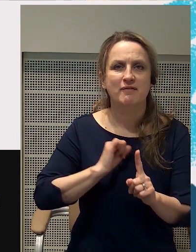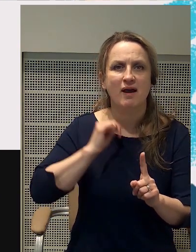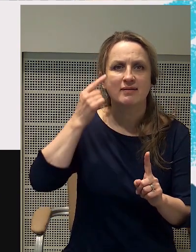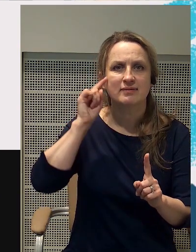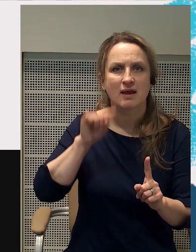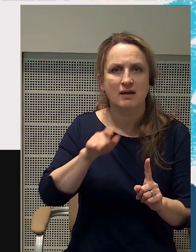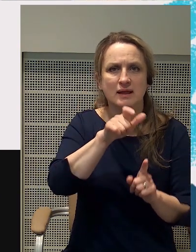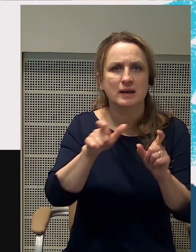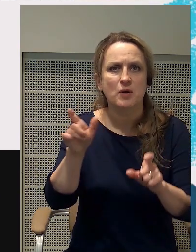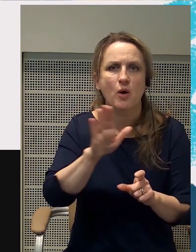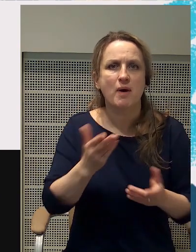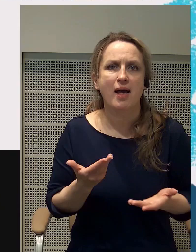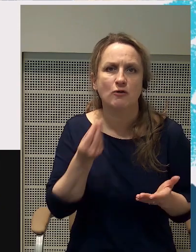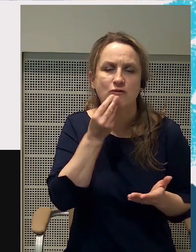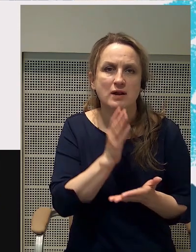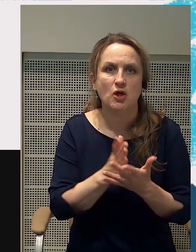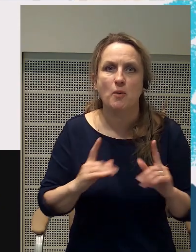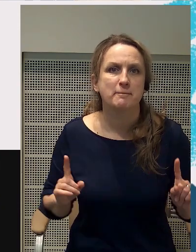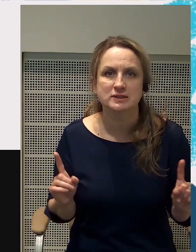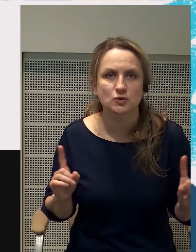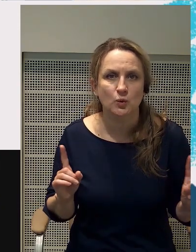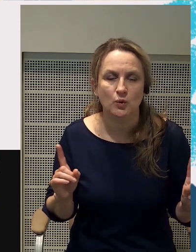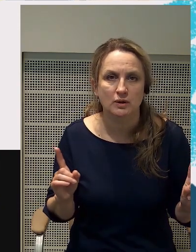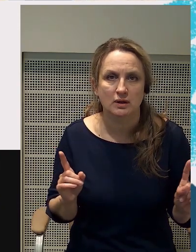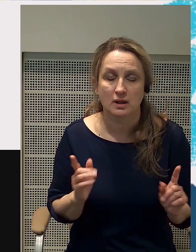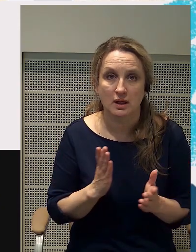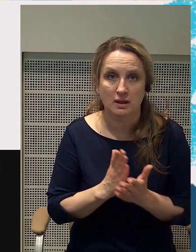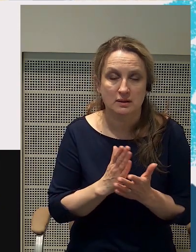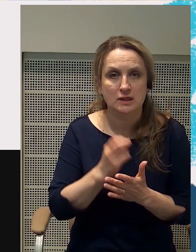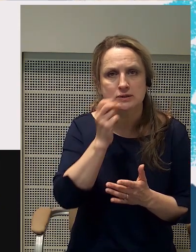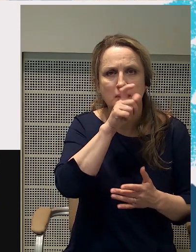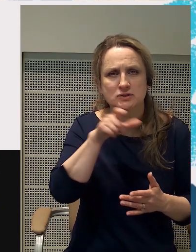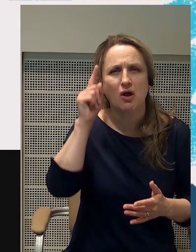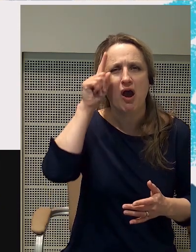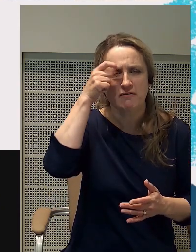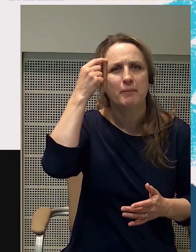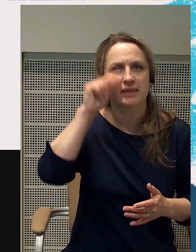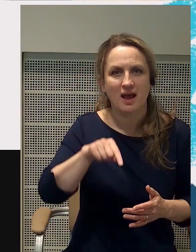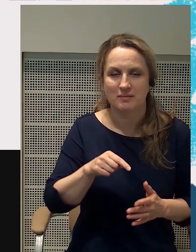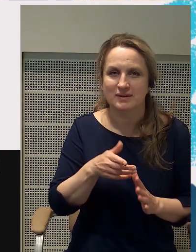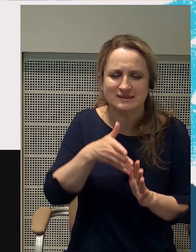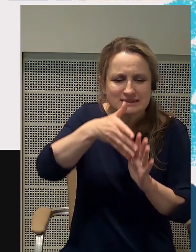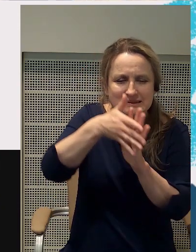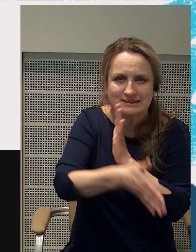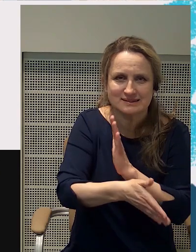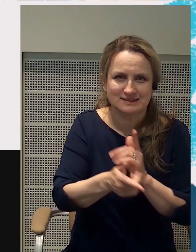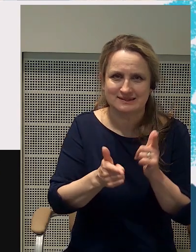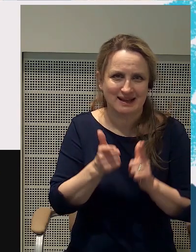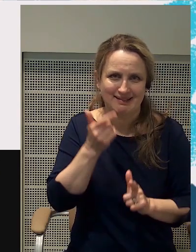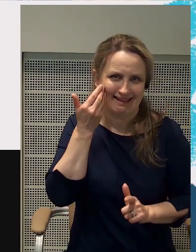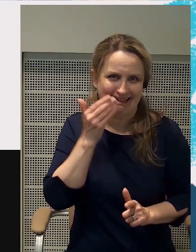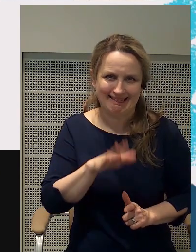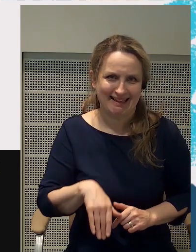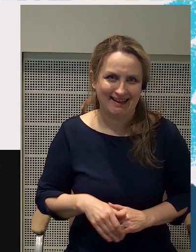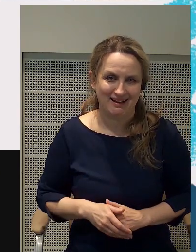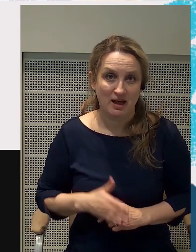know, and we don't. If you want to know about the quality of life of a patient, you have to ask the patient.